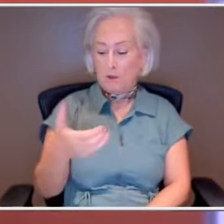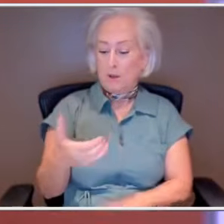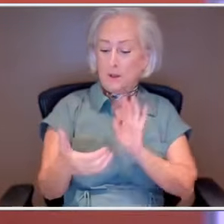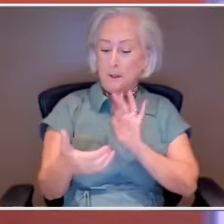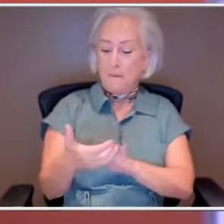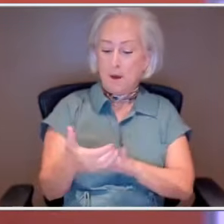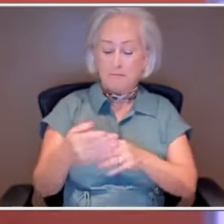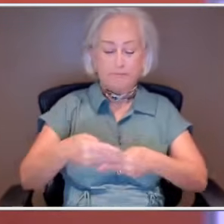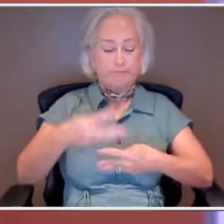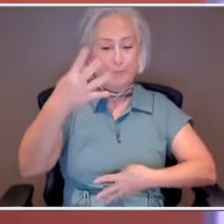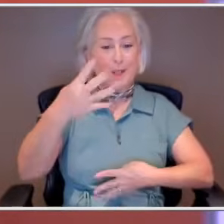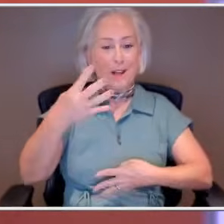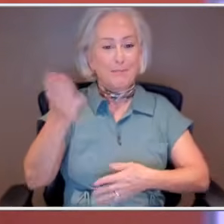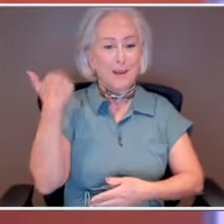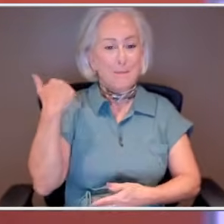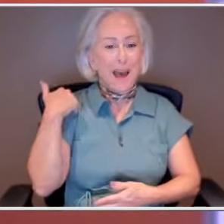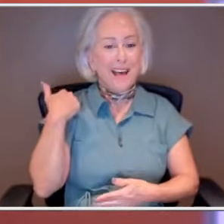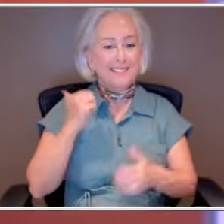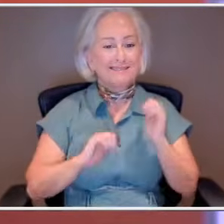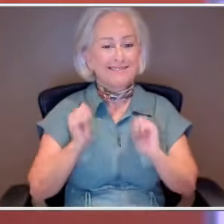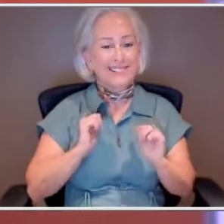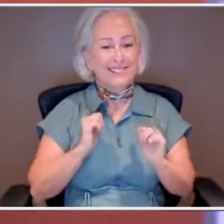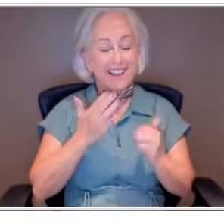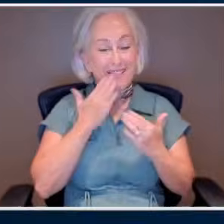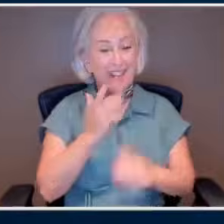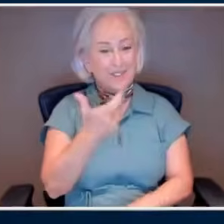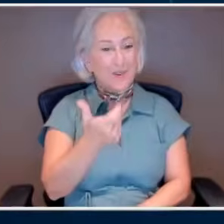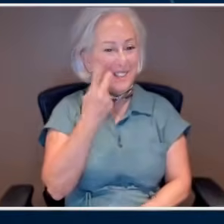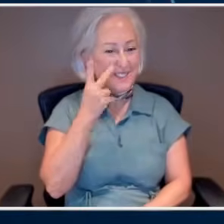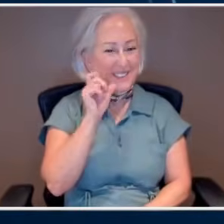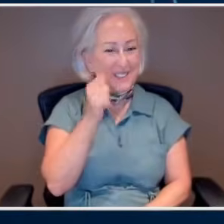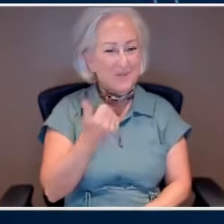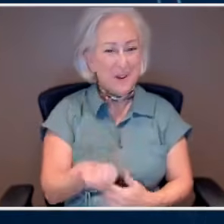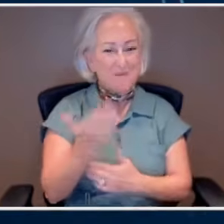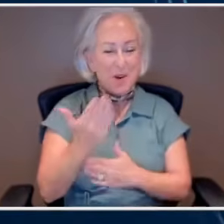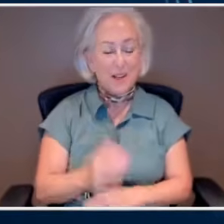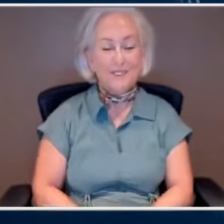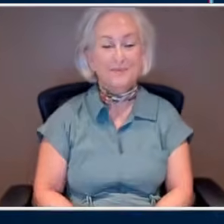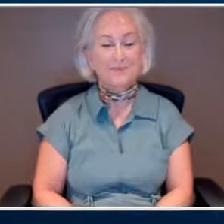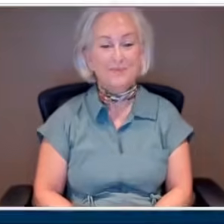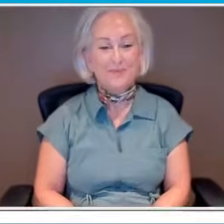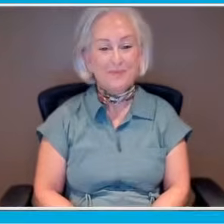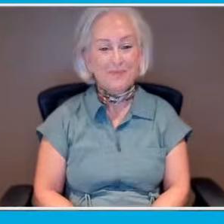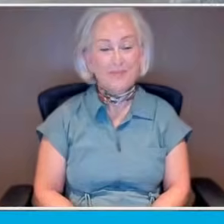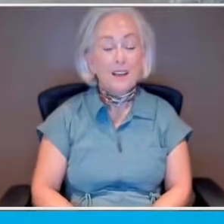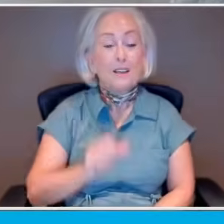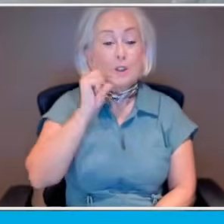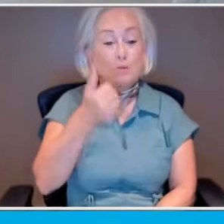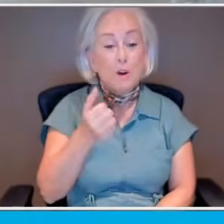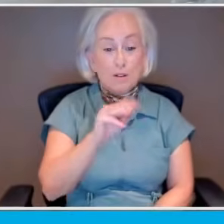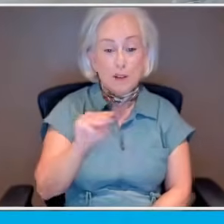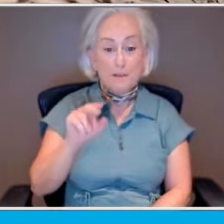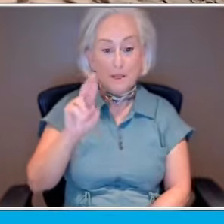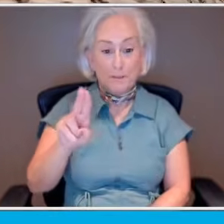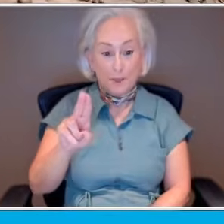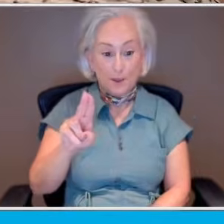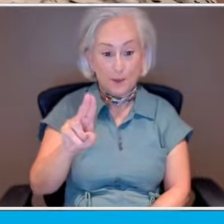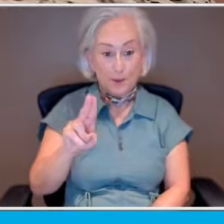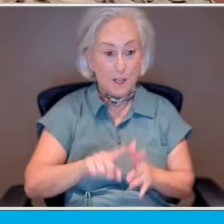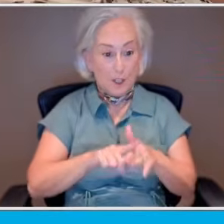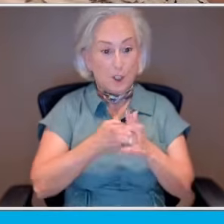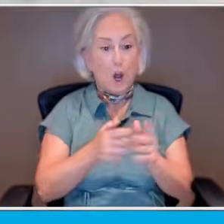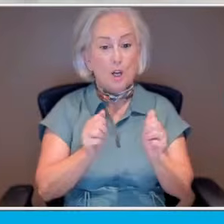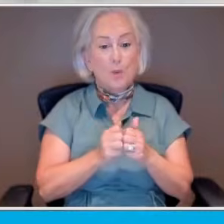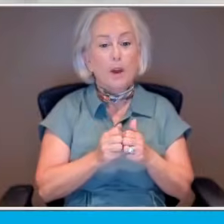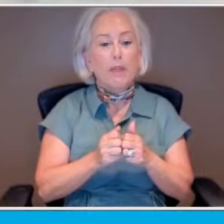episodes. Thanks for watching. We'll see you back here tomorrow morning. Coming up tomorrow on the Morning Medical Update. It started with a routine